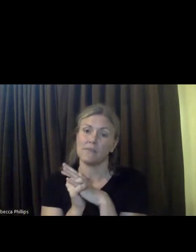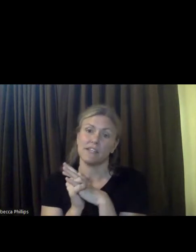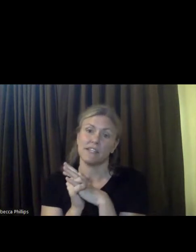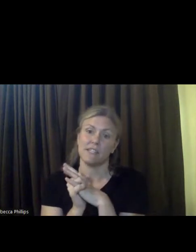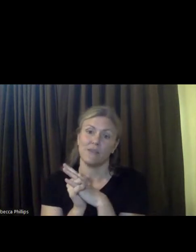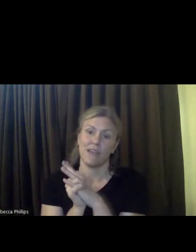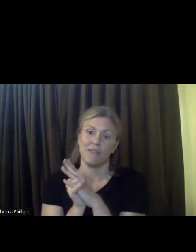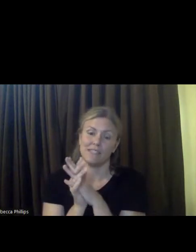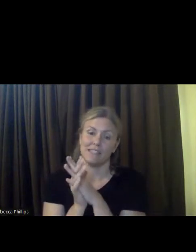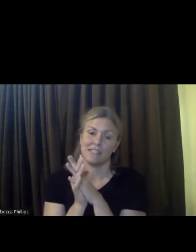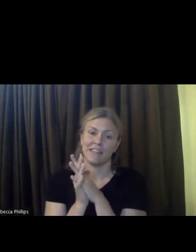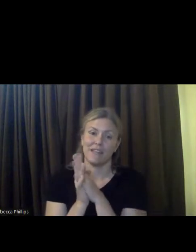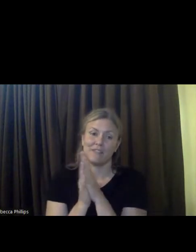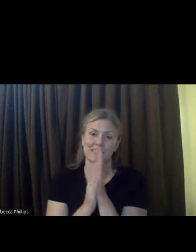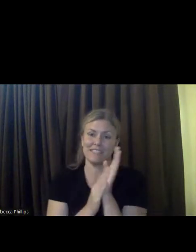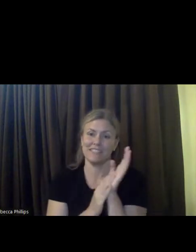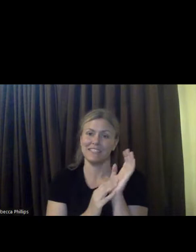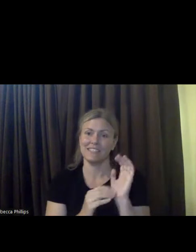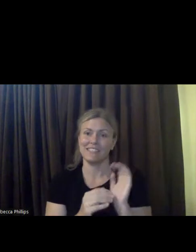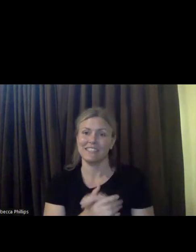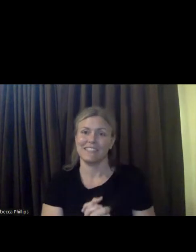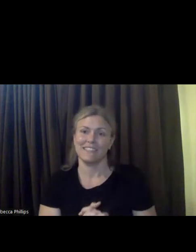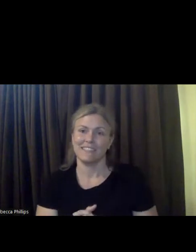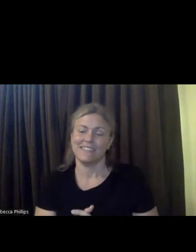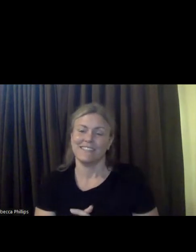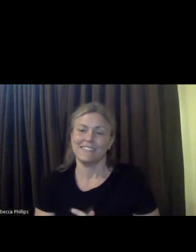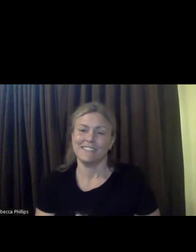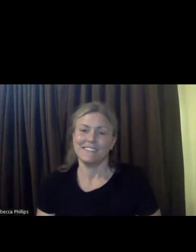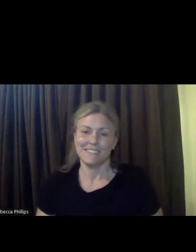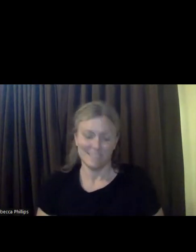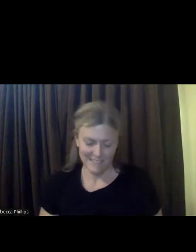what experience you have in sign language.